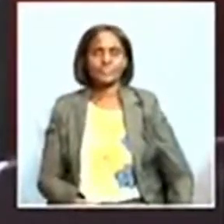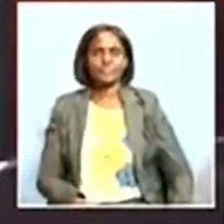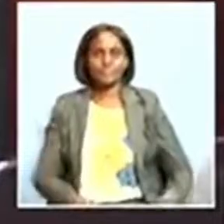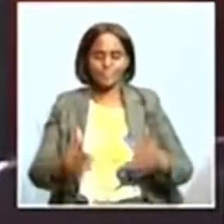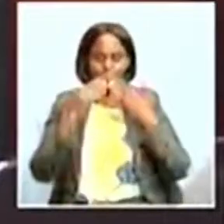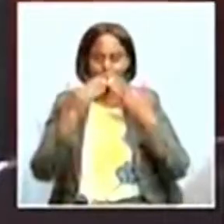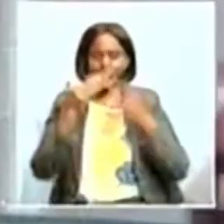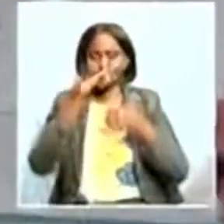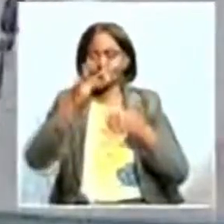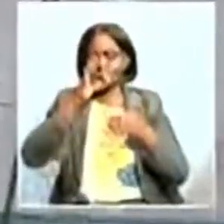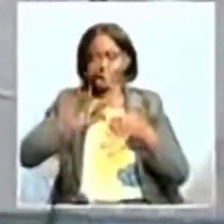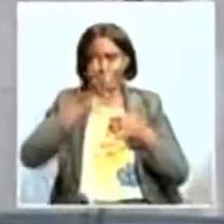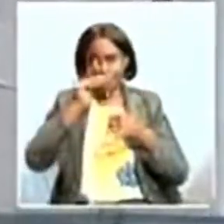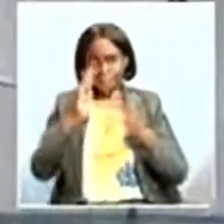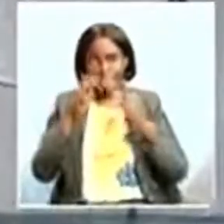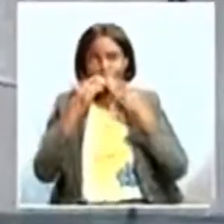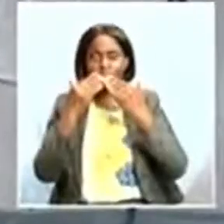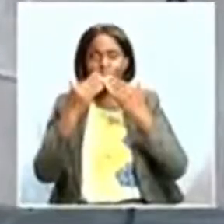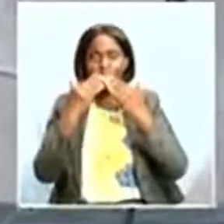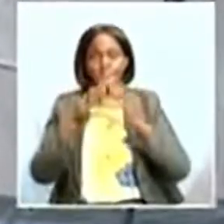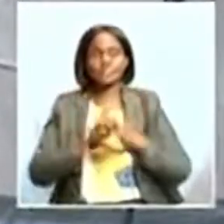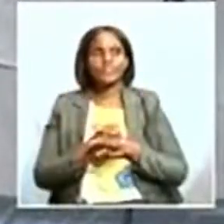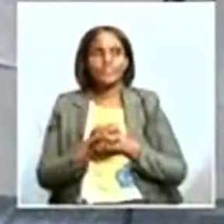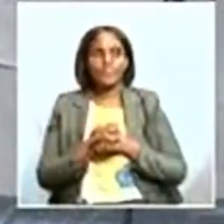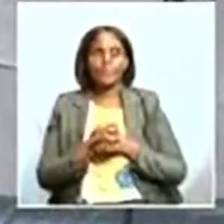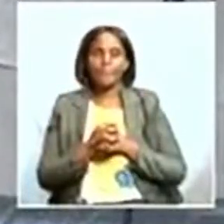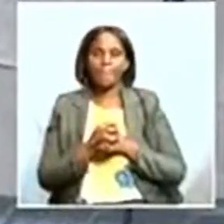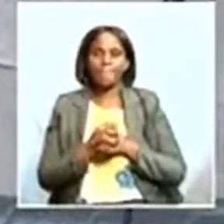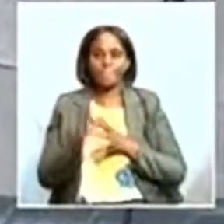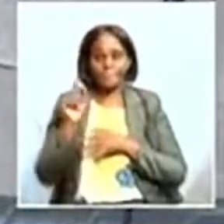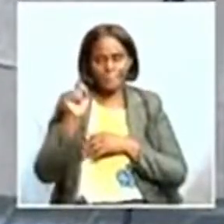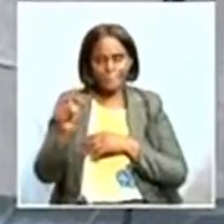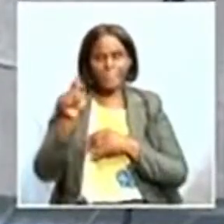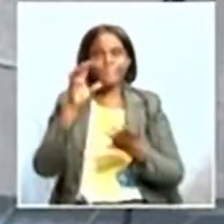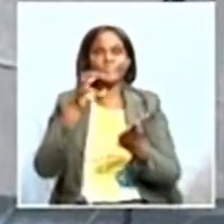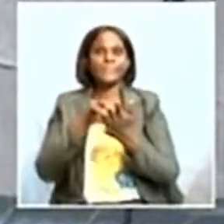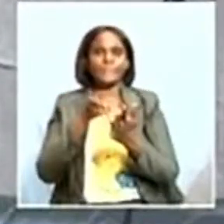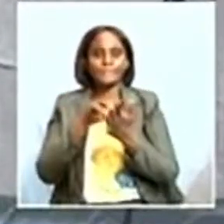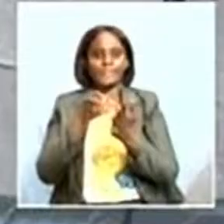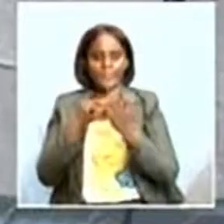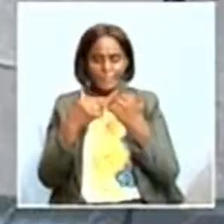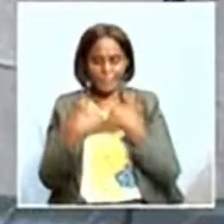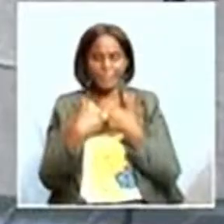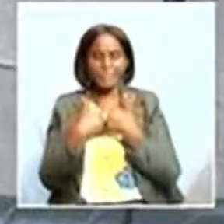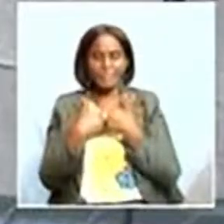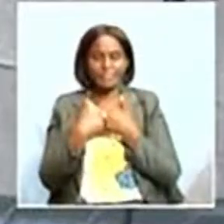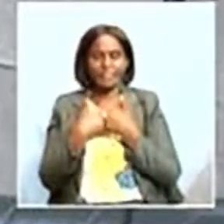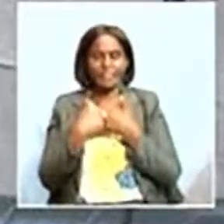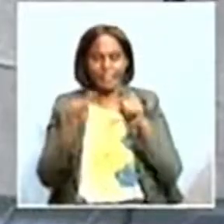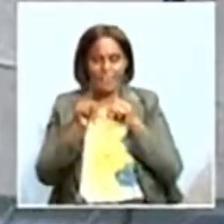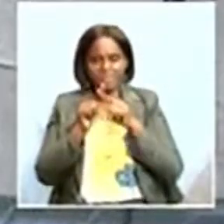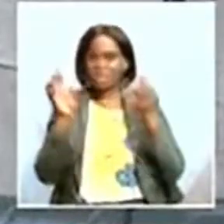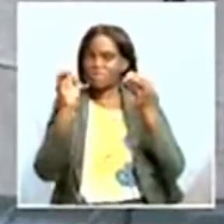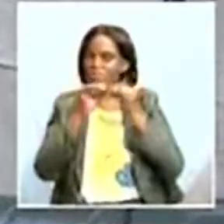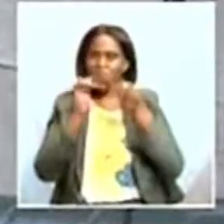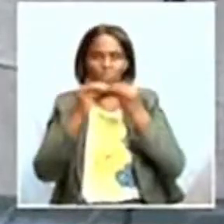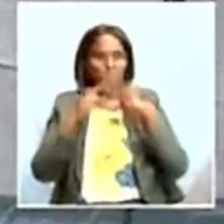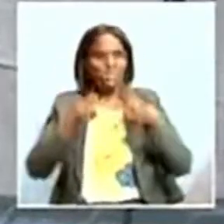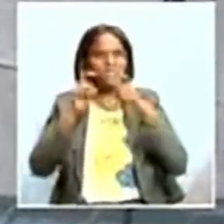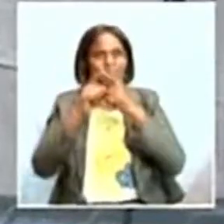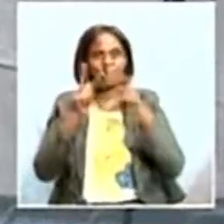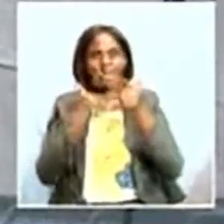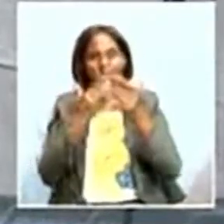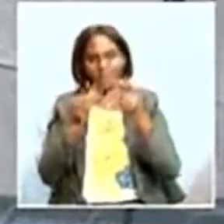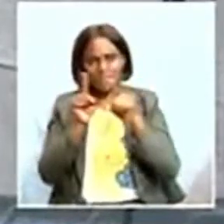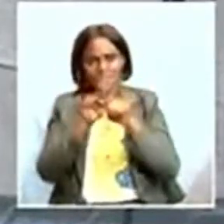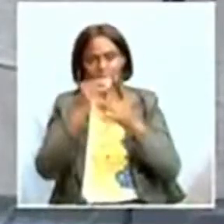Thank you, Madam Speaker. Madam Speaker, this matter has posed a lot of challenges.